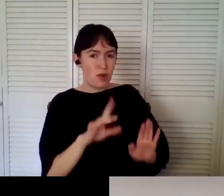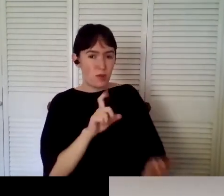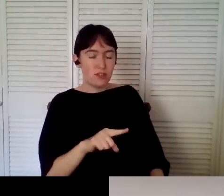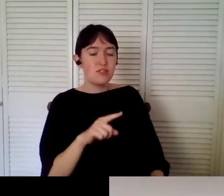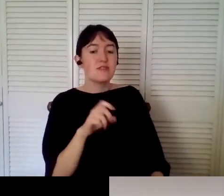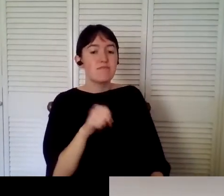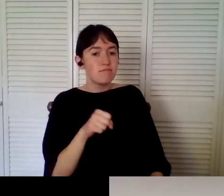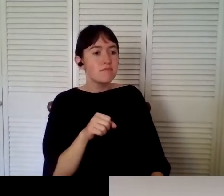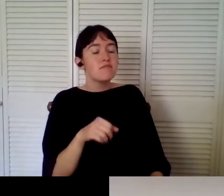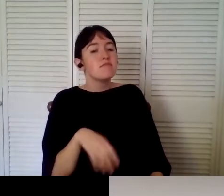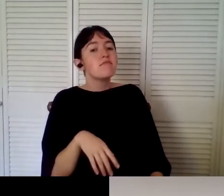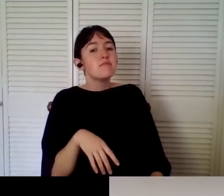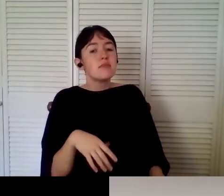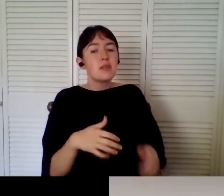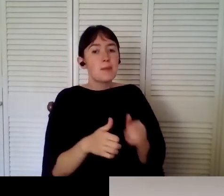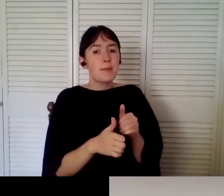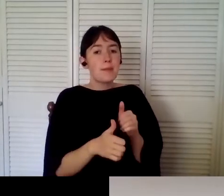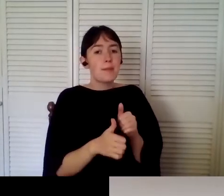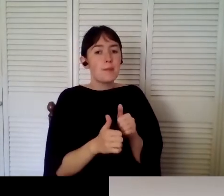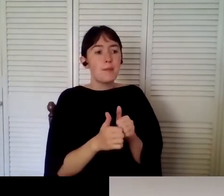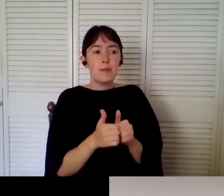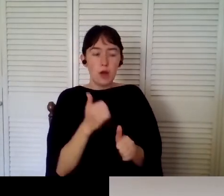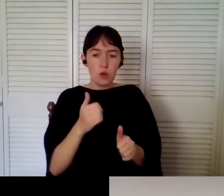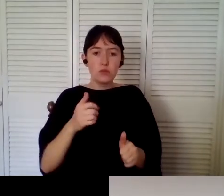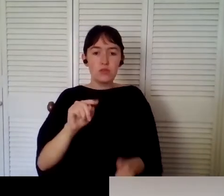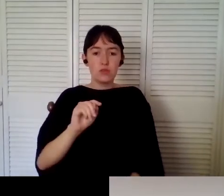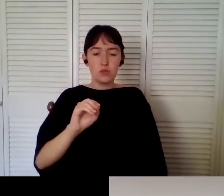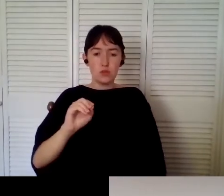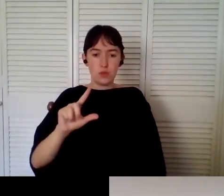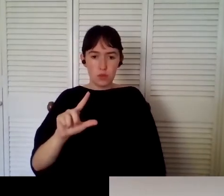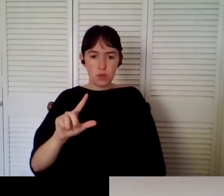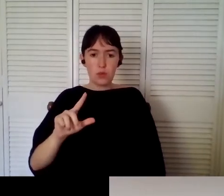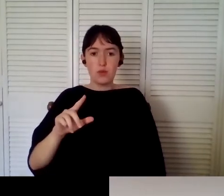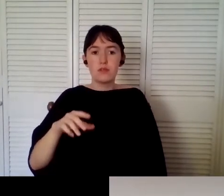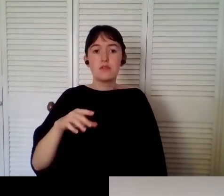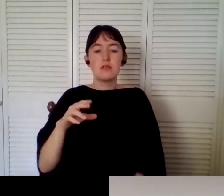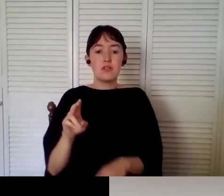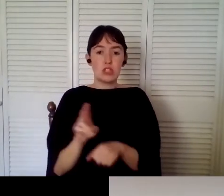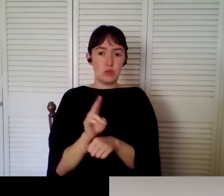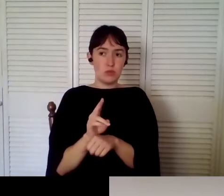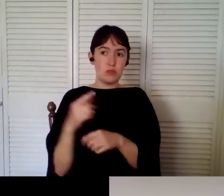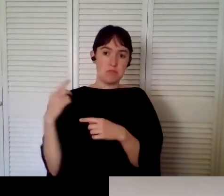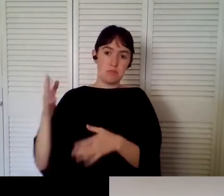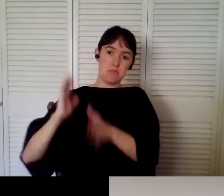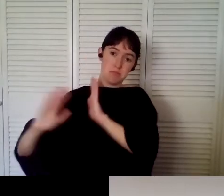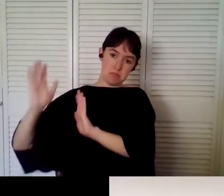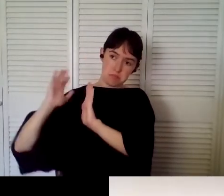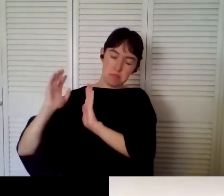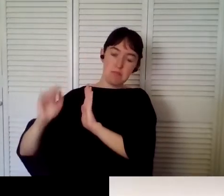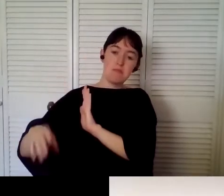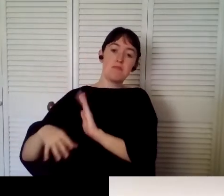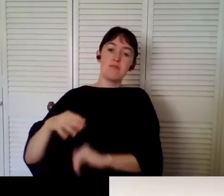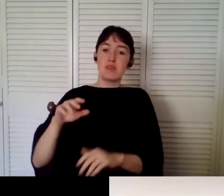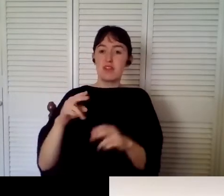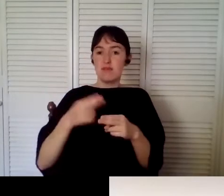history we're now understanding are what we call ad hoc tools, Mhm. which are exactly like